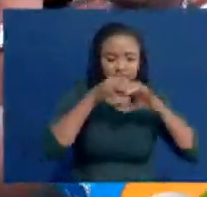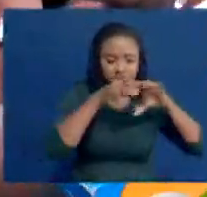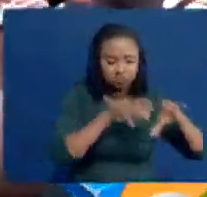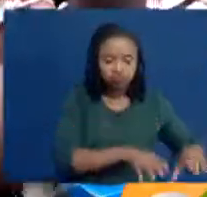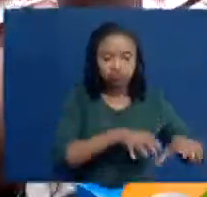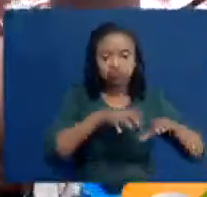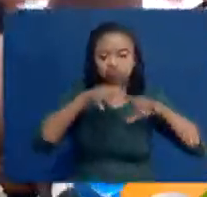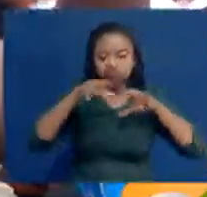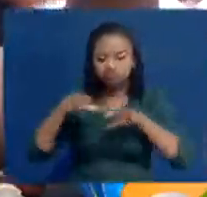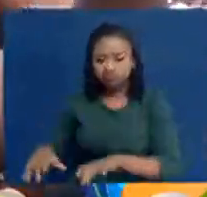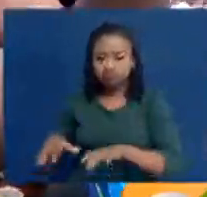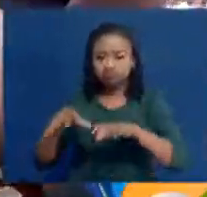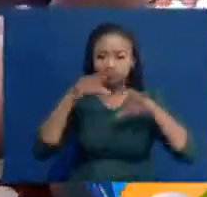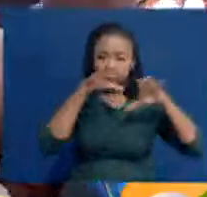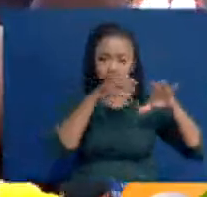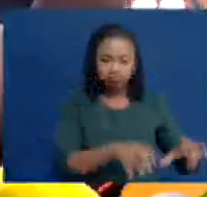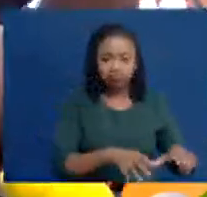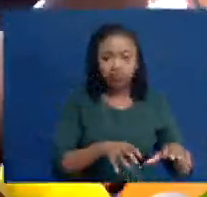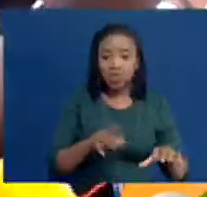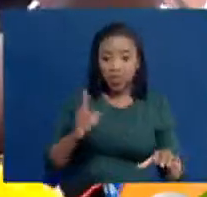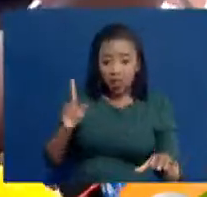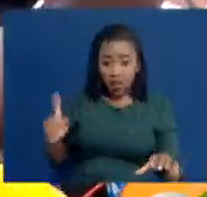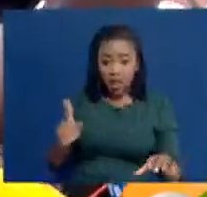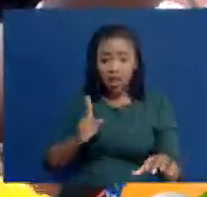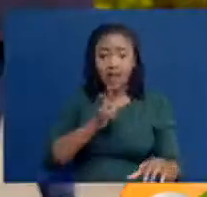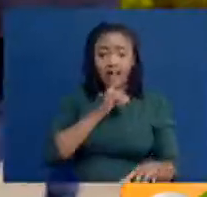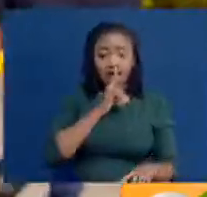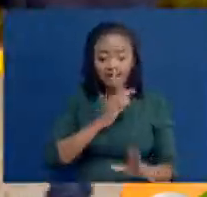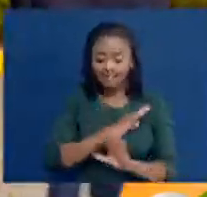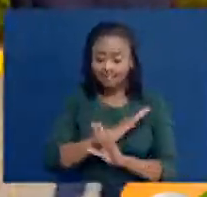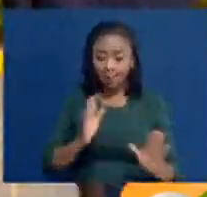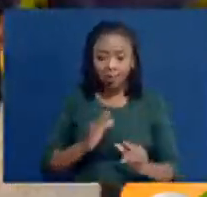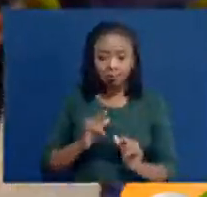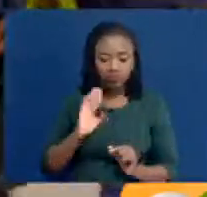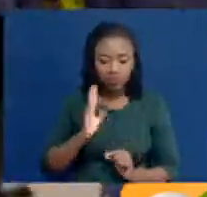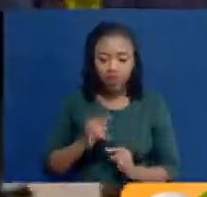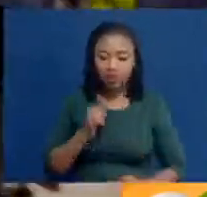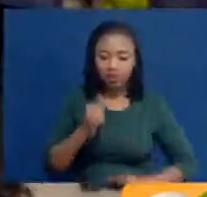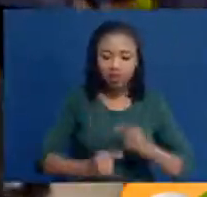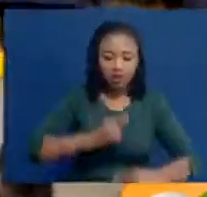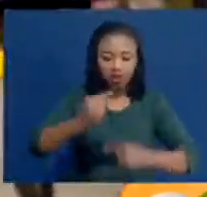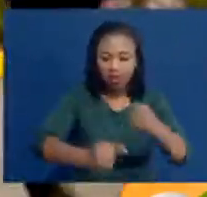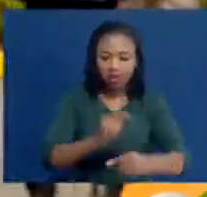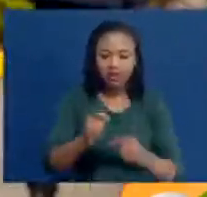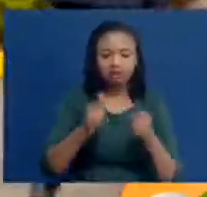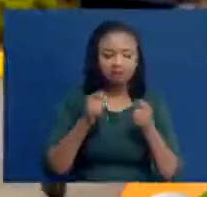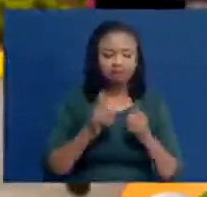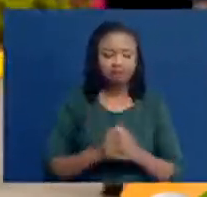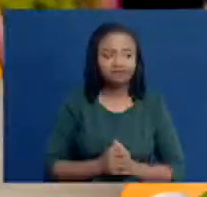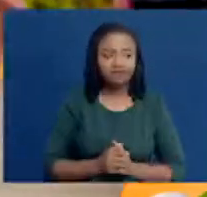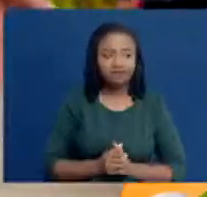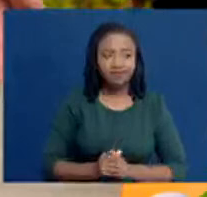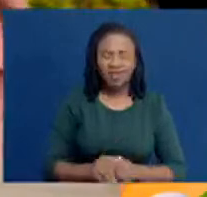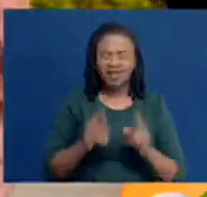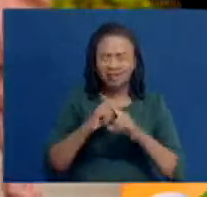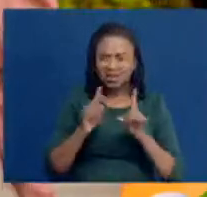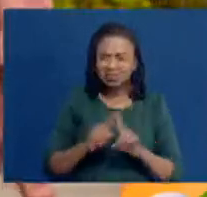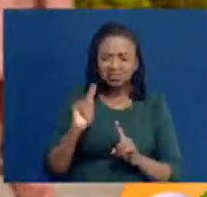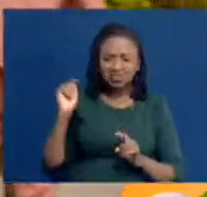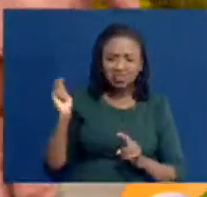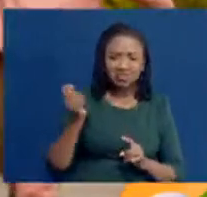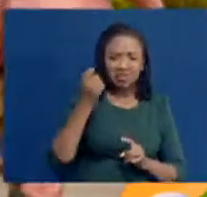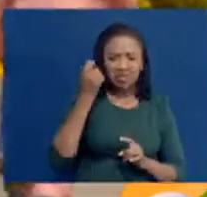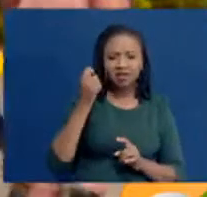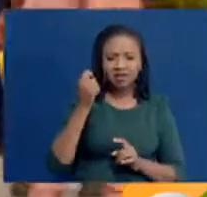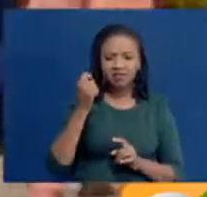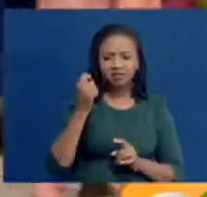They said they will intensify their agitation for recognition. Despite Kenya Kwanza allied leaders' consistent criticism of the